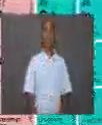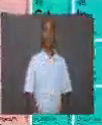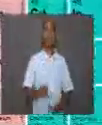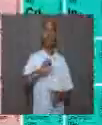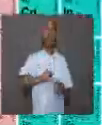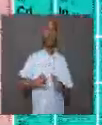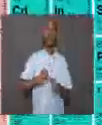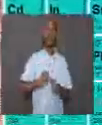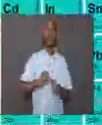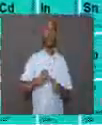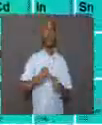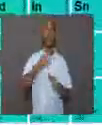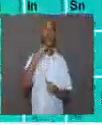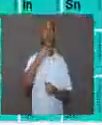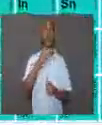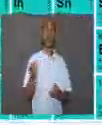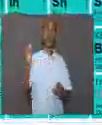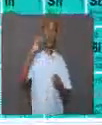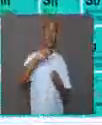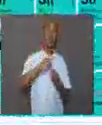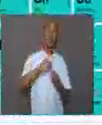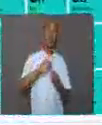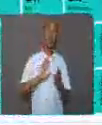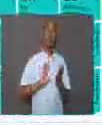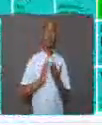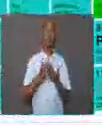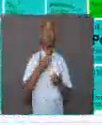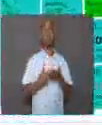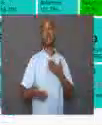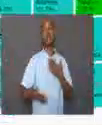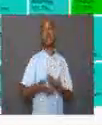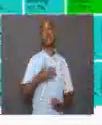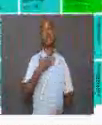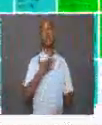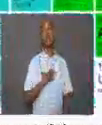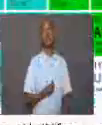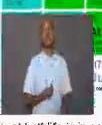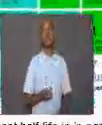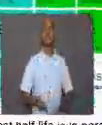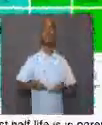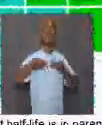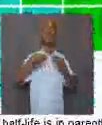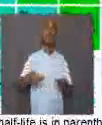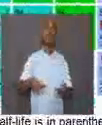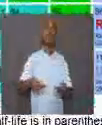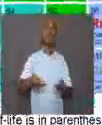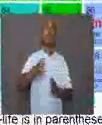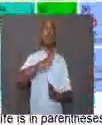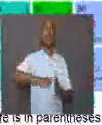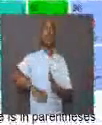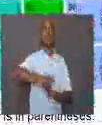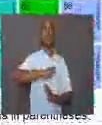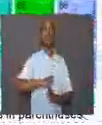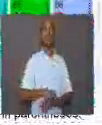atomic size increases, it becomes easier for the elements to lose their valence